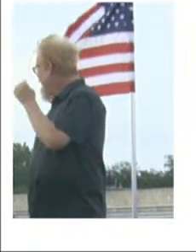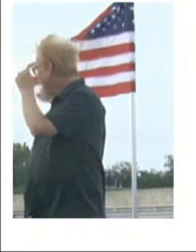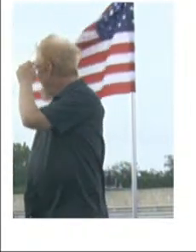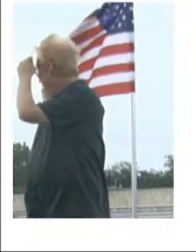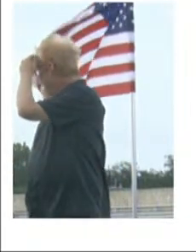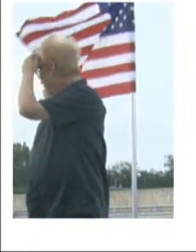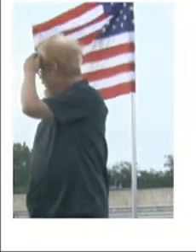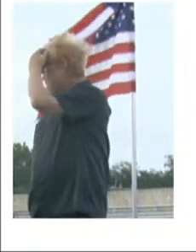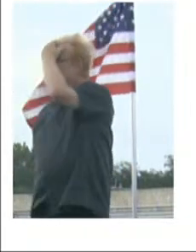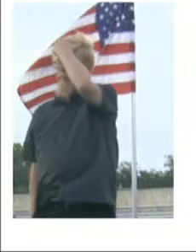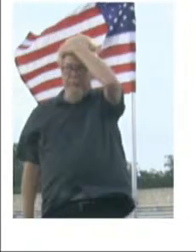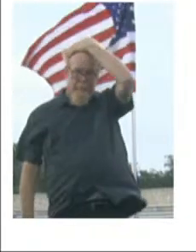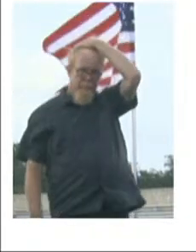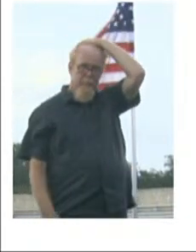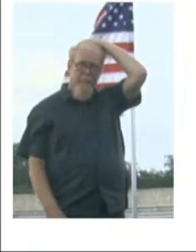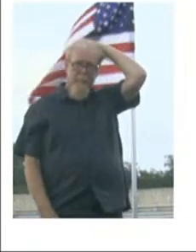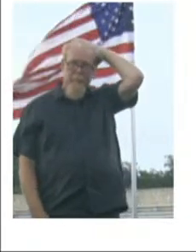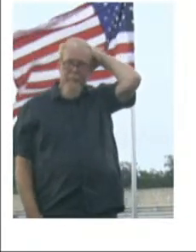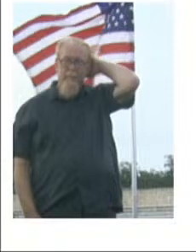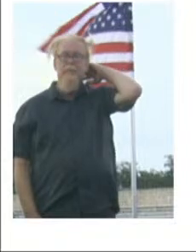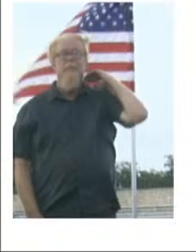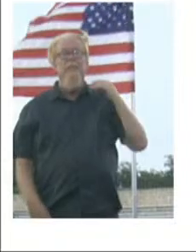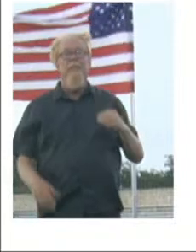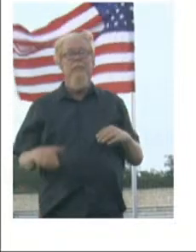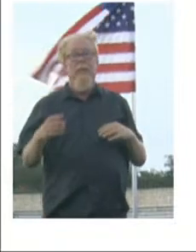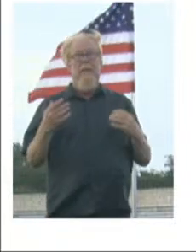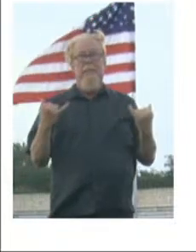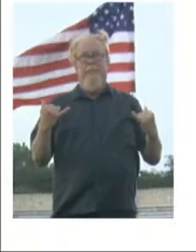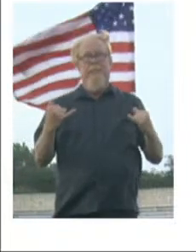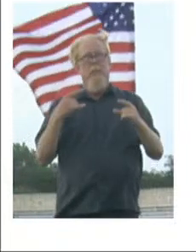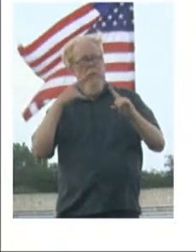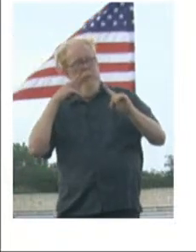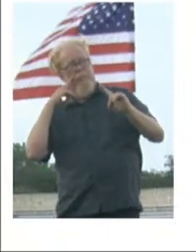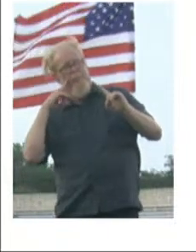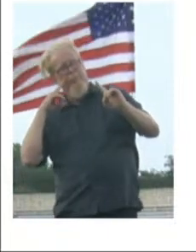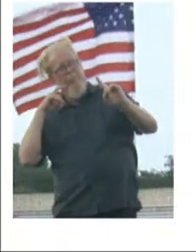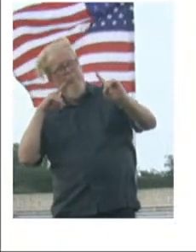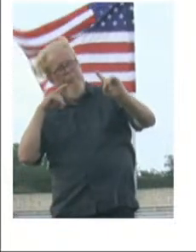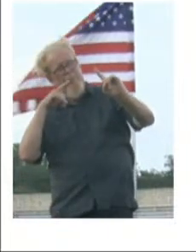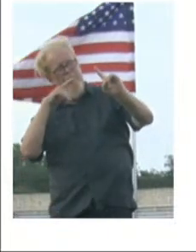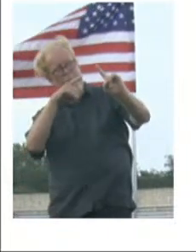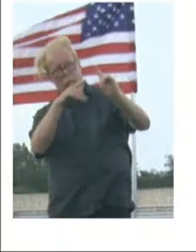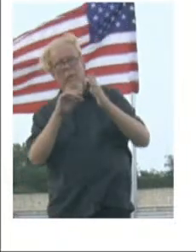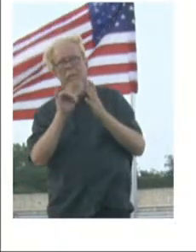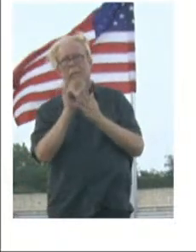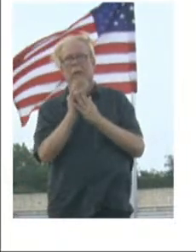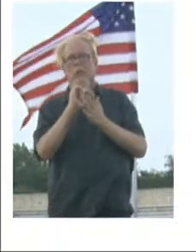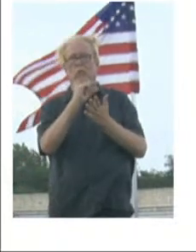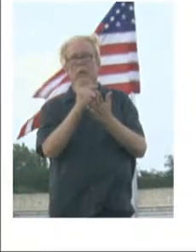Our seniors have dreamed of graduation, and it's here. We have roughly